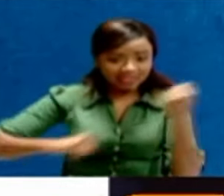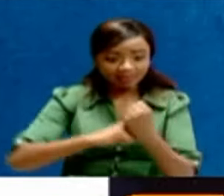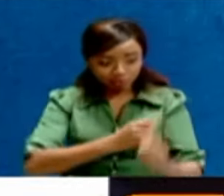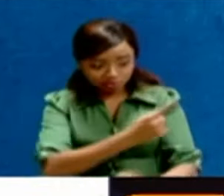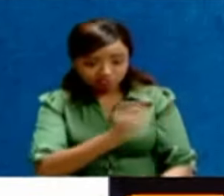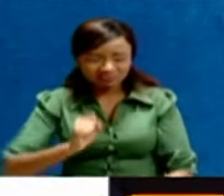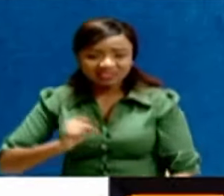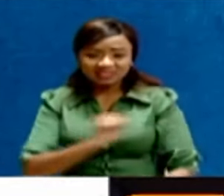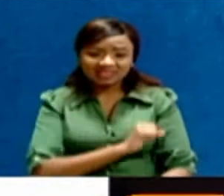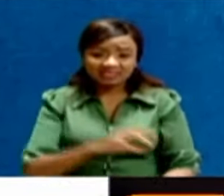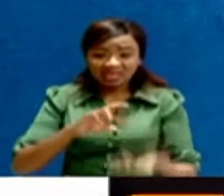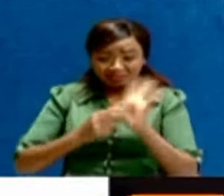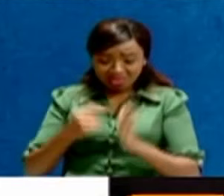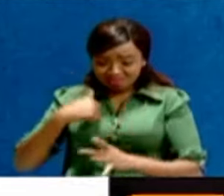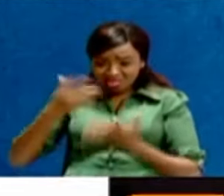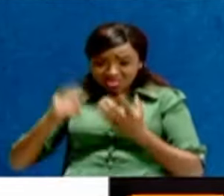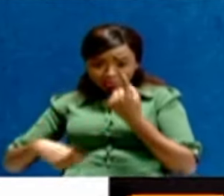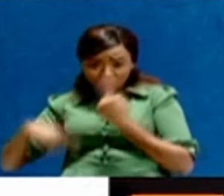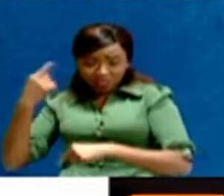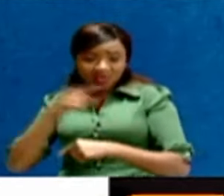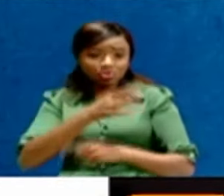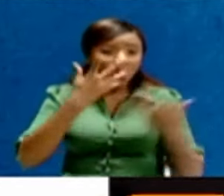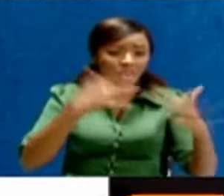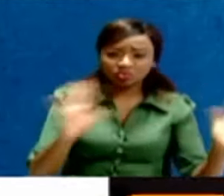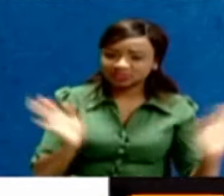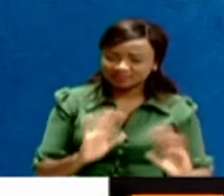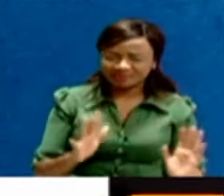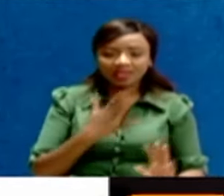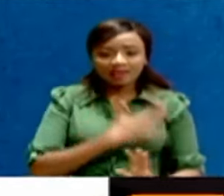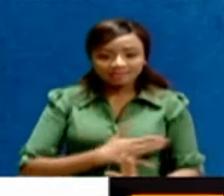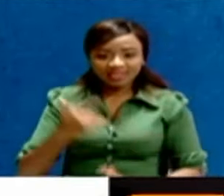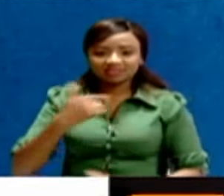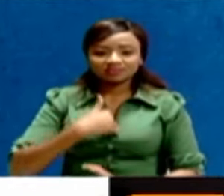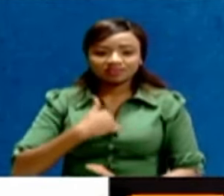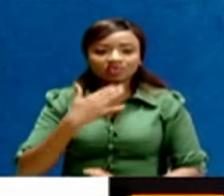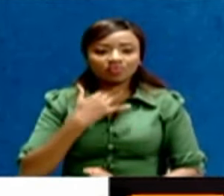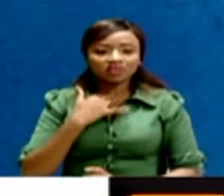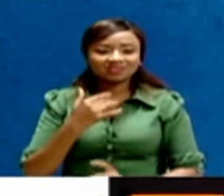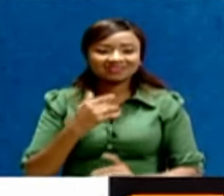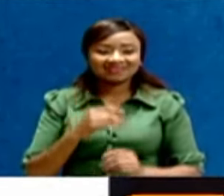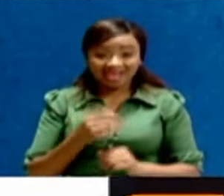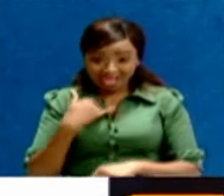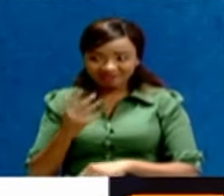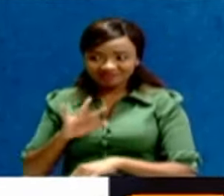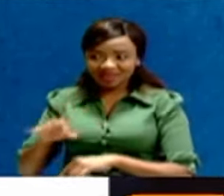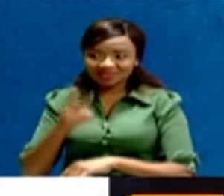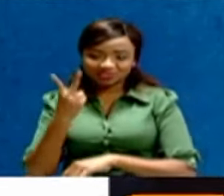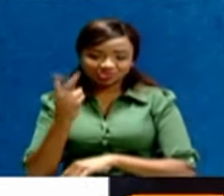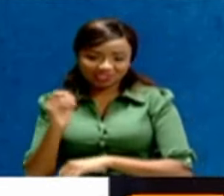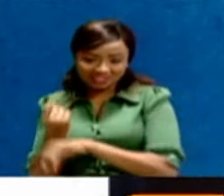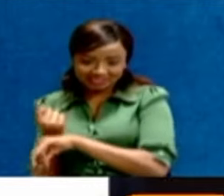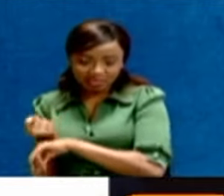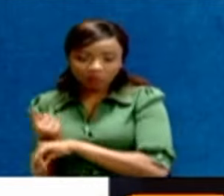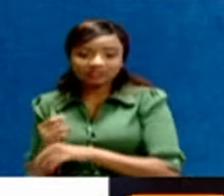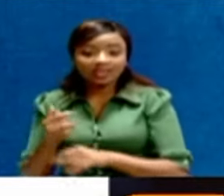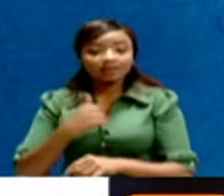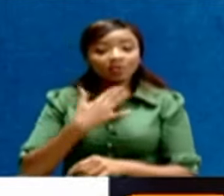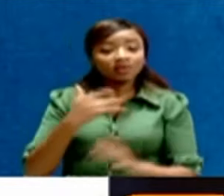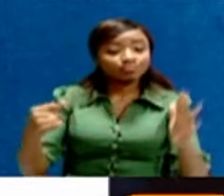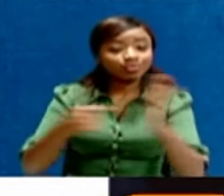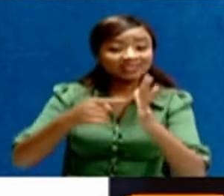point of me gaining and you lose. Okay. I want to be very clear. I have 20 seconds. Wahiga, I want to be very